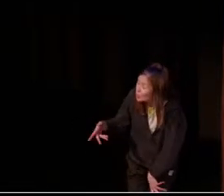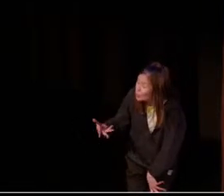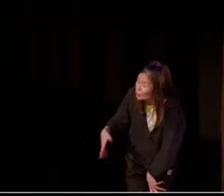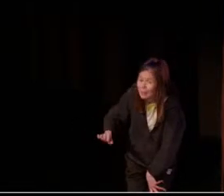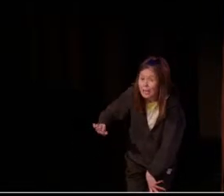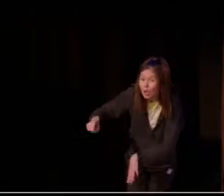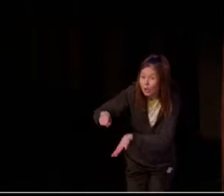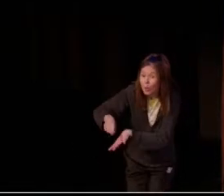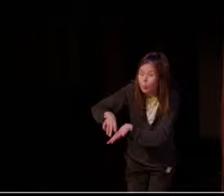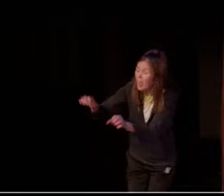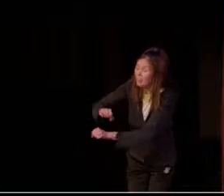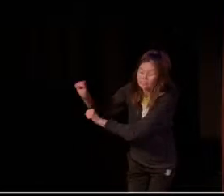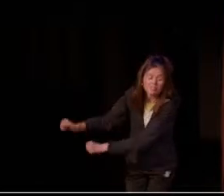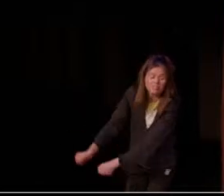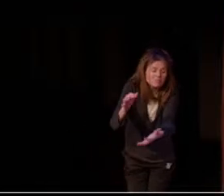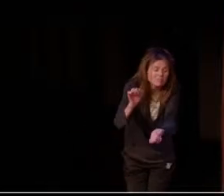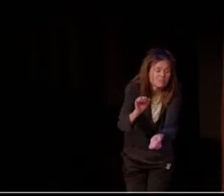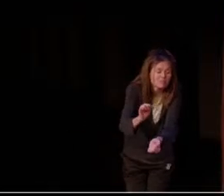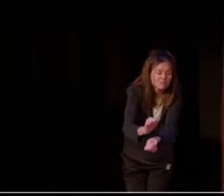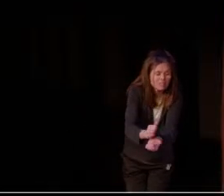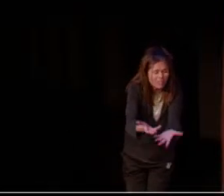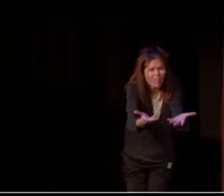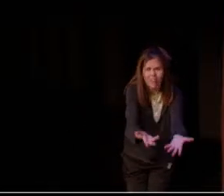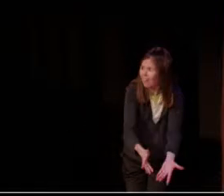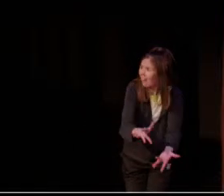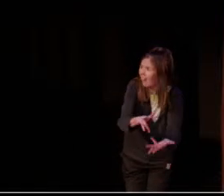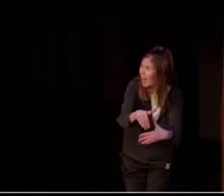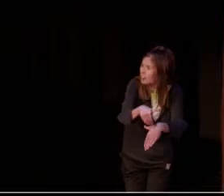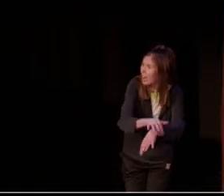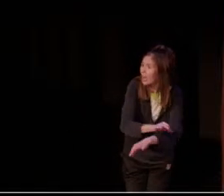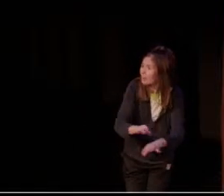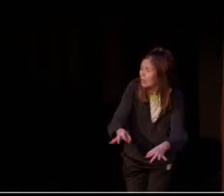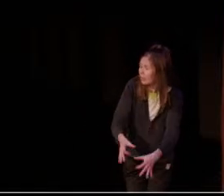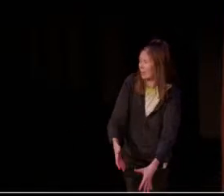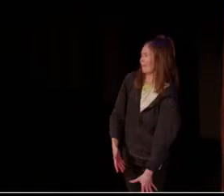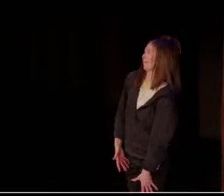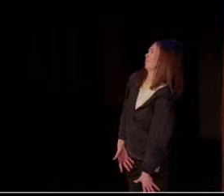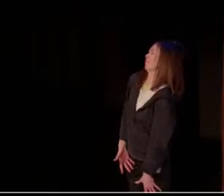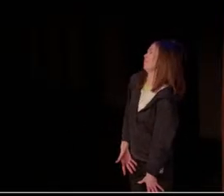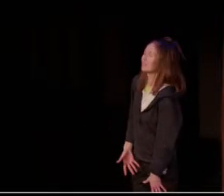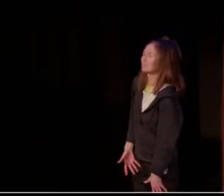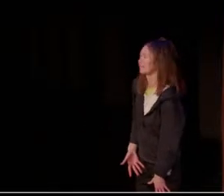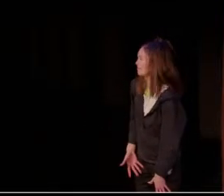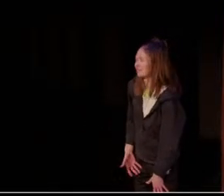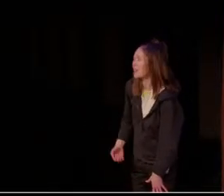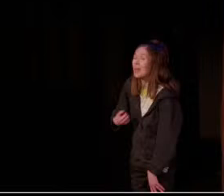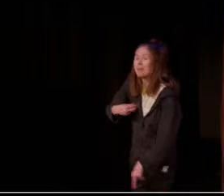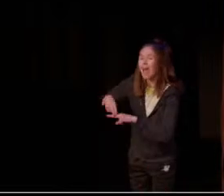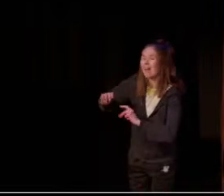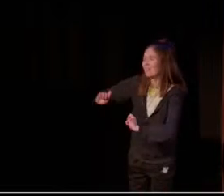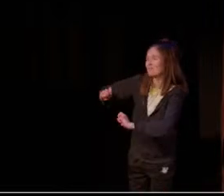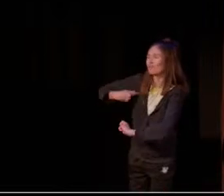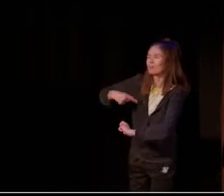you have and constricts me for committing honour, trust it, he shall not rule me.